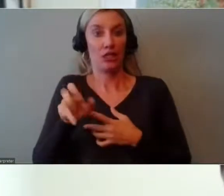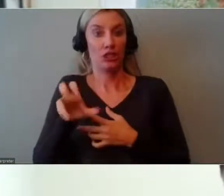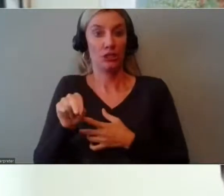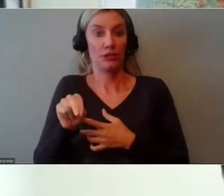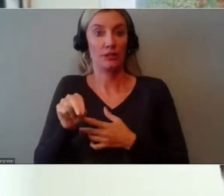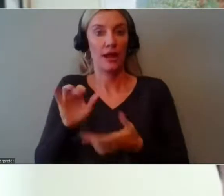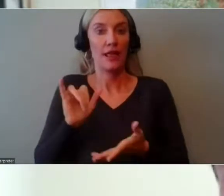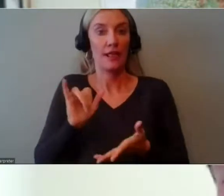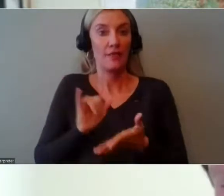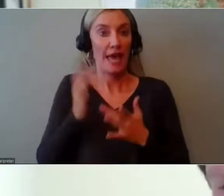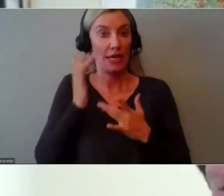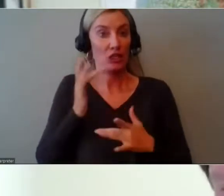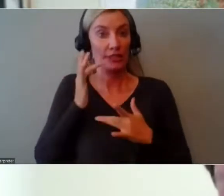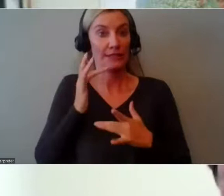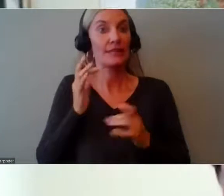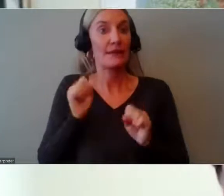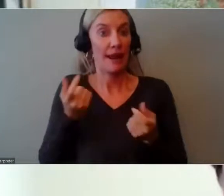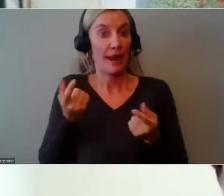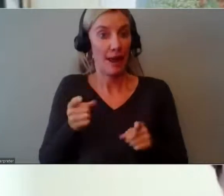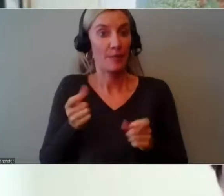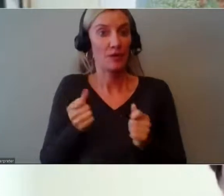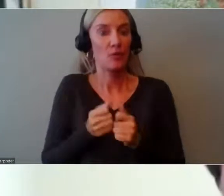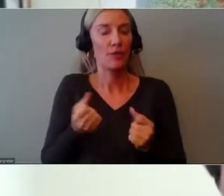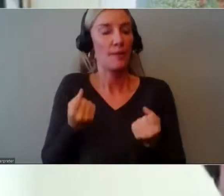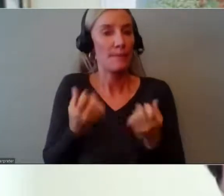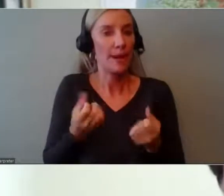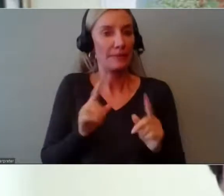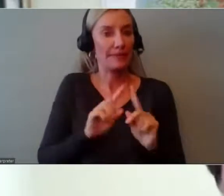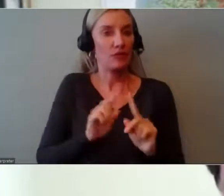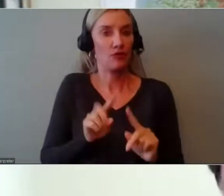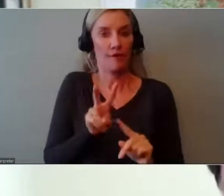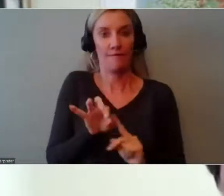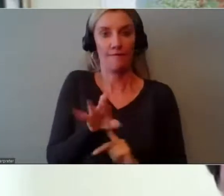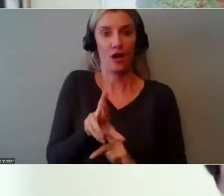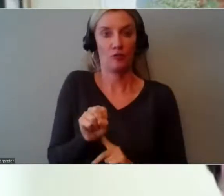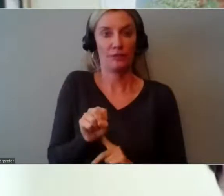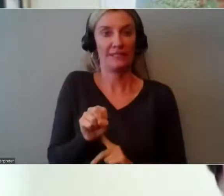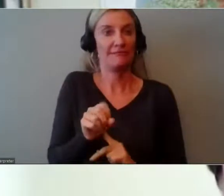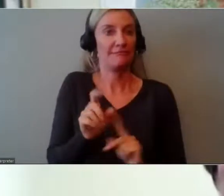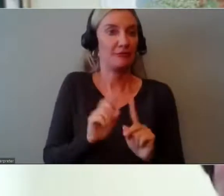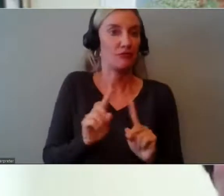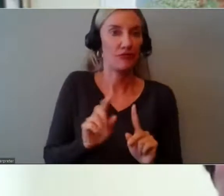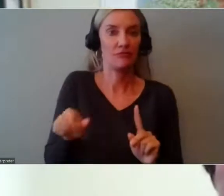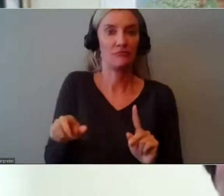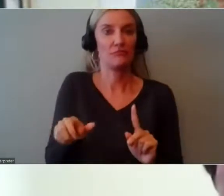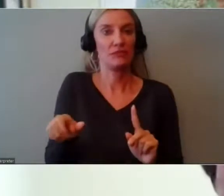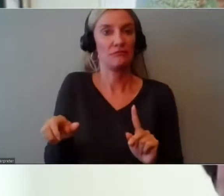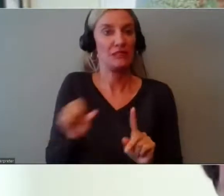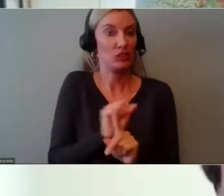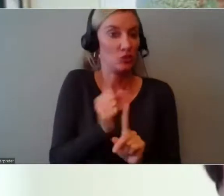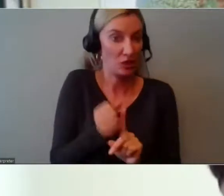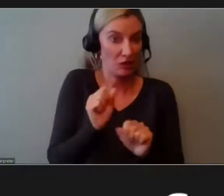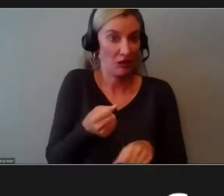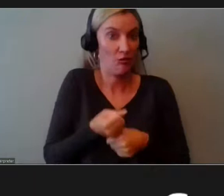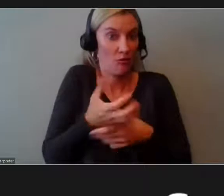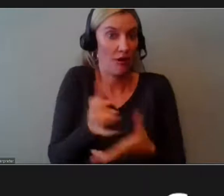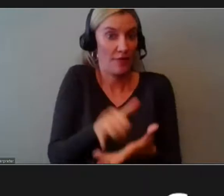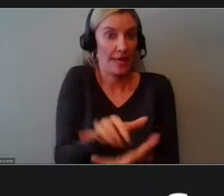condition that happens with many, many other viruses and many other conditions that people can have.